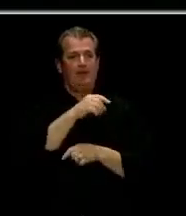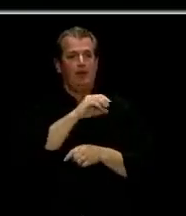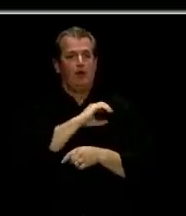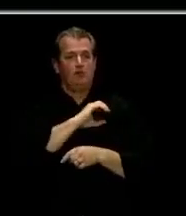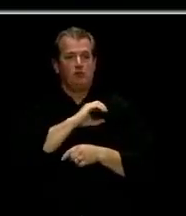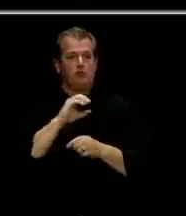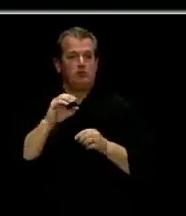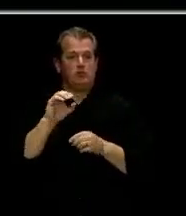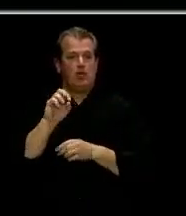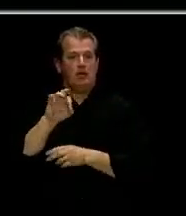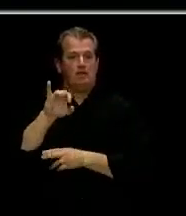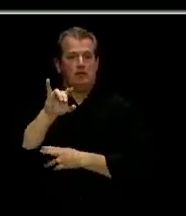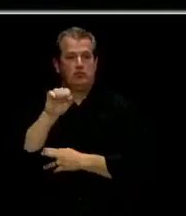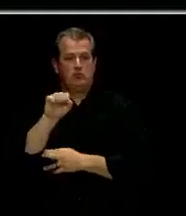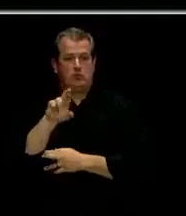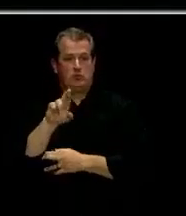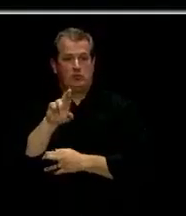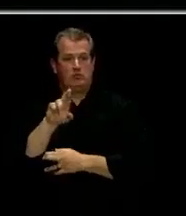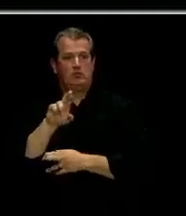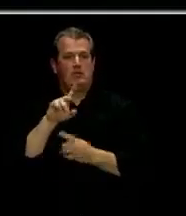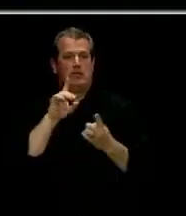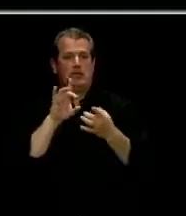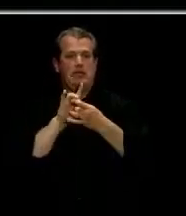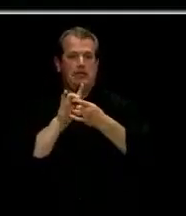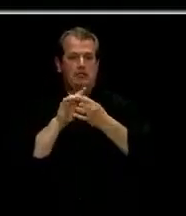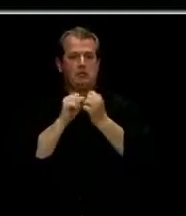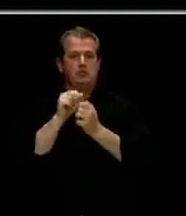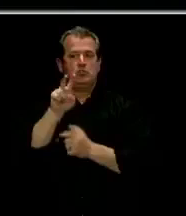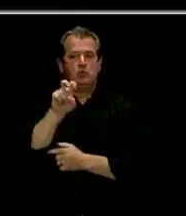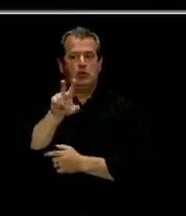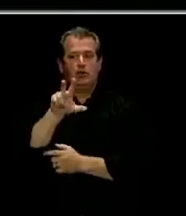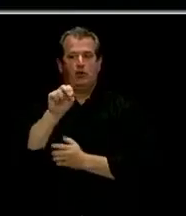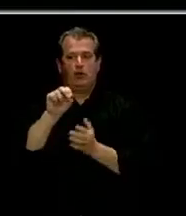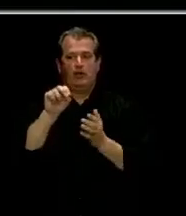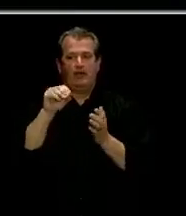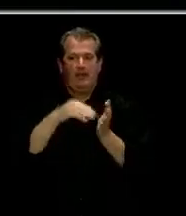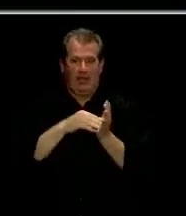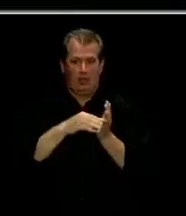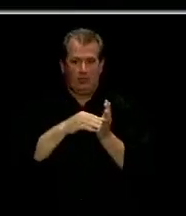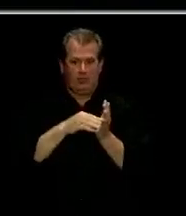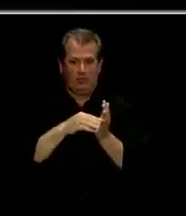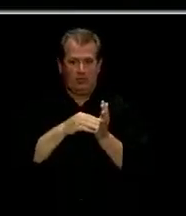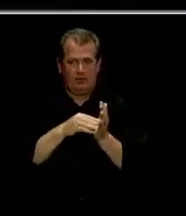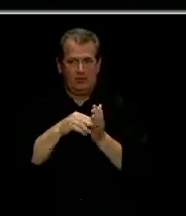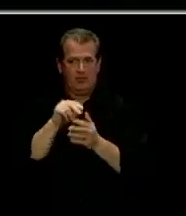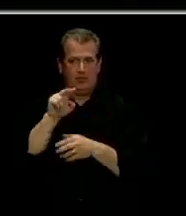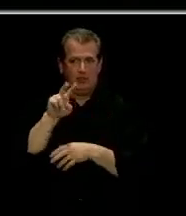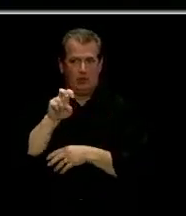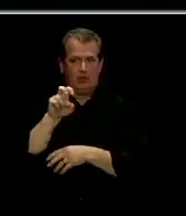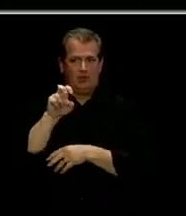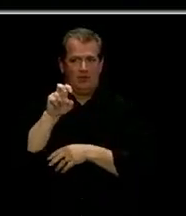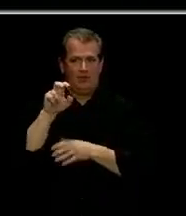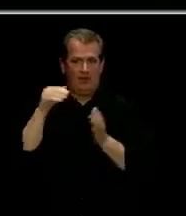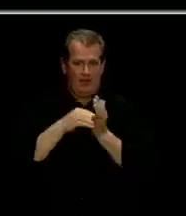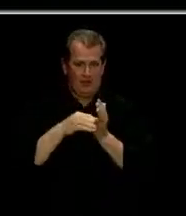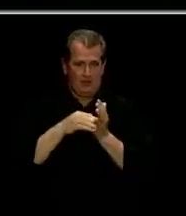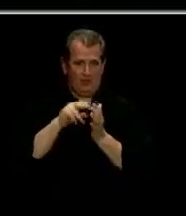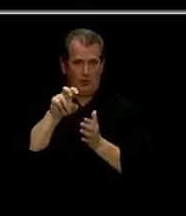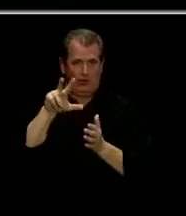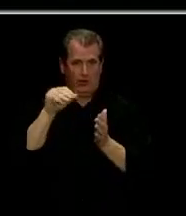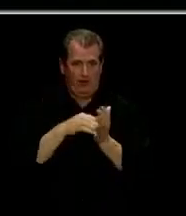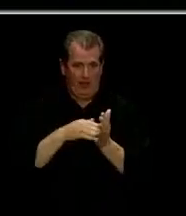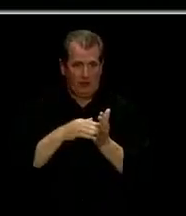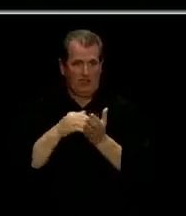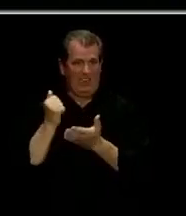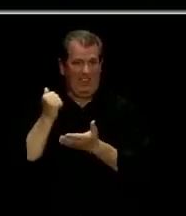with 241,000 Florida veterans and helped them connect to benefits they earned and deserved, disability